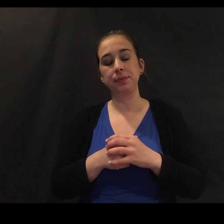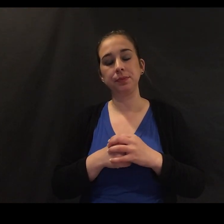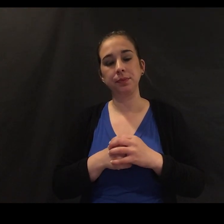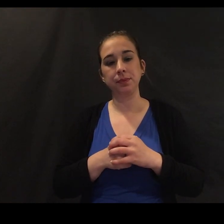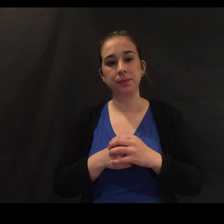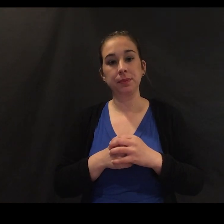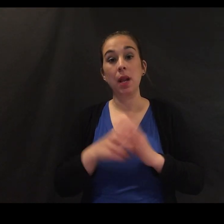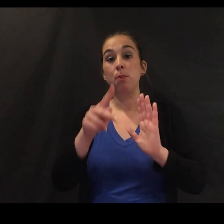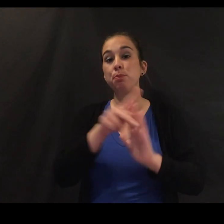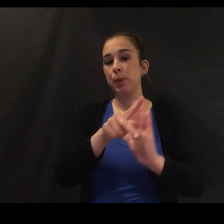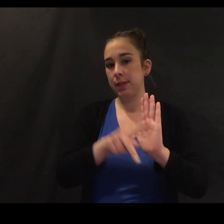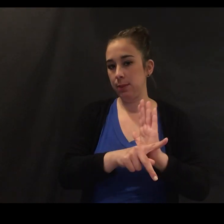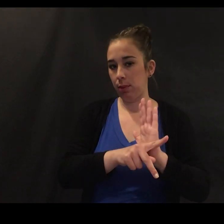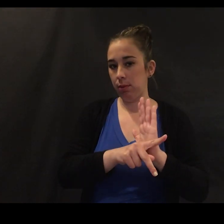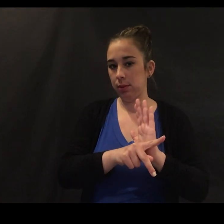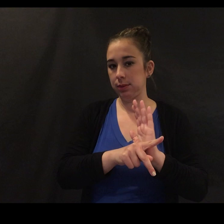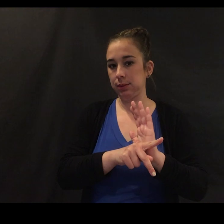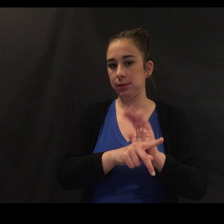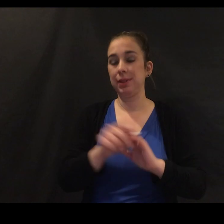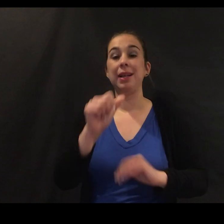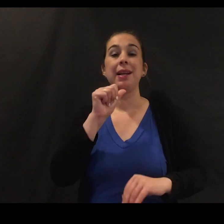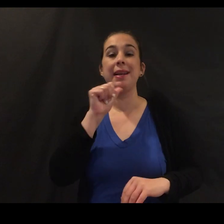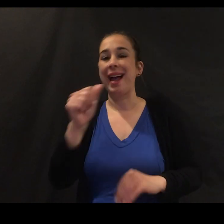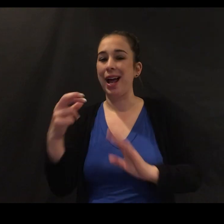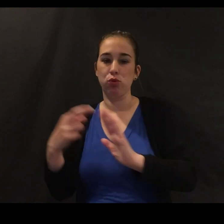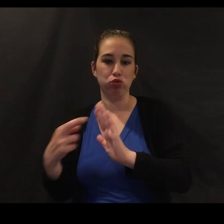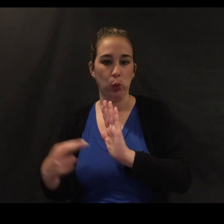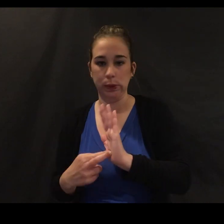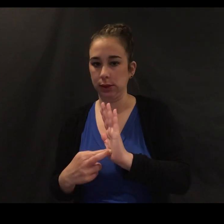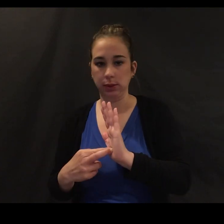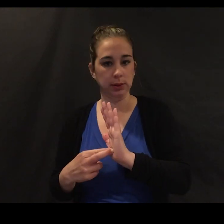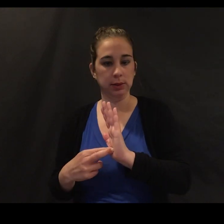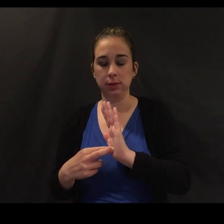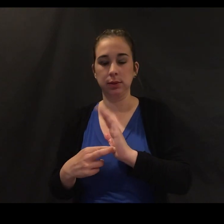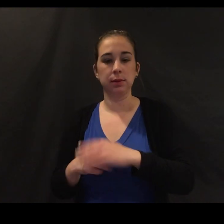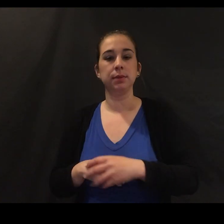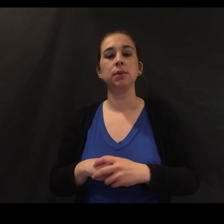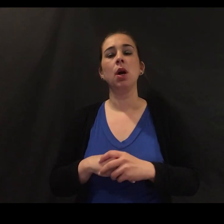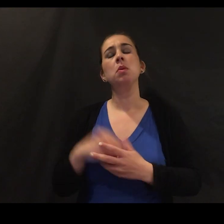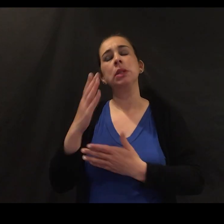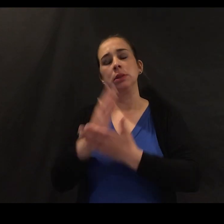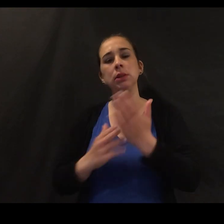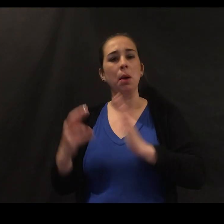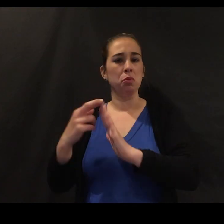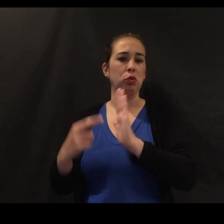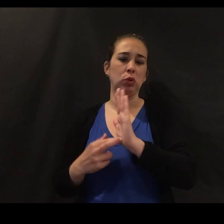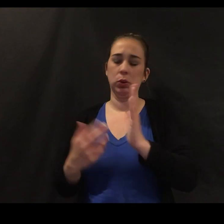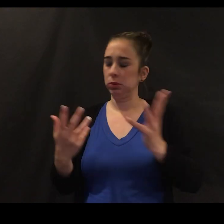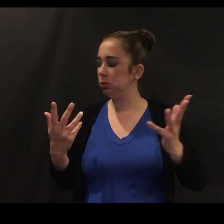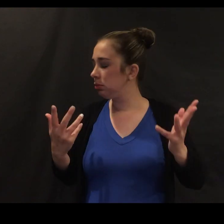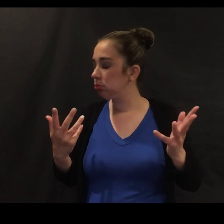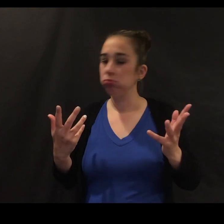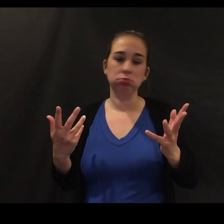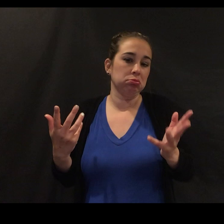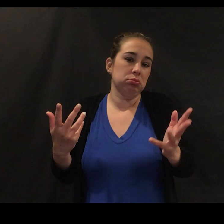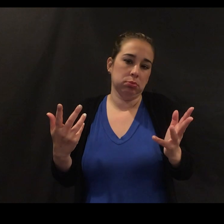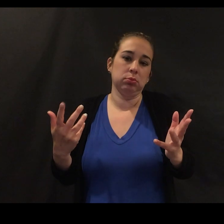Principles, not rules. Now, certain rules are rules. We need